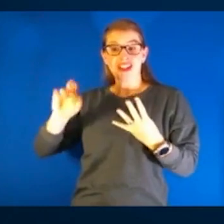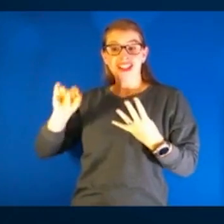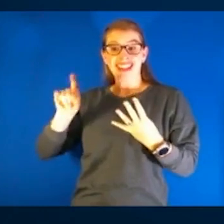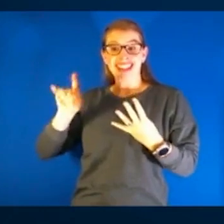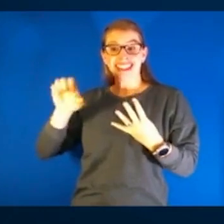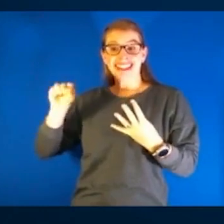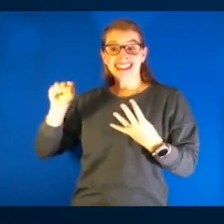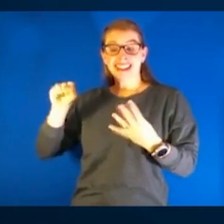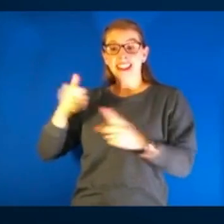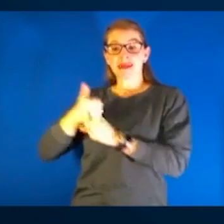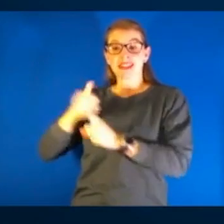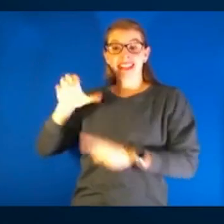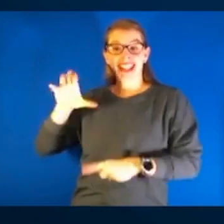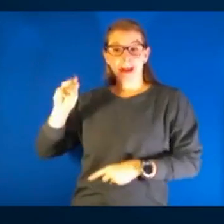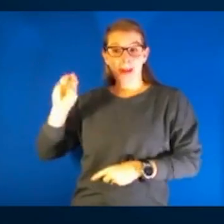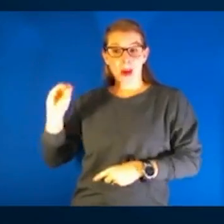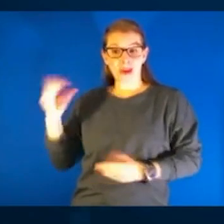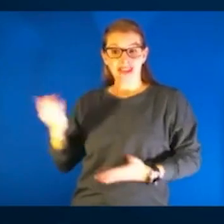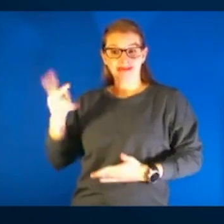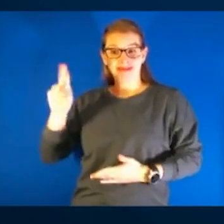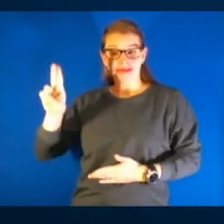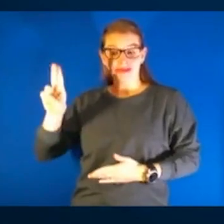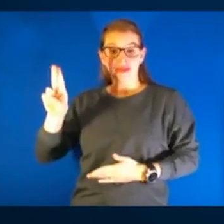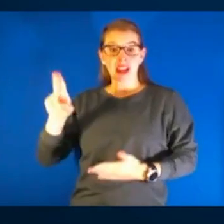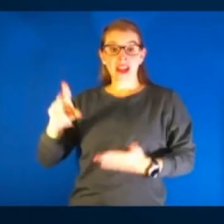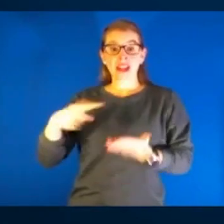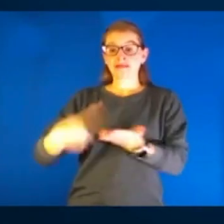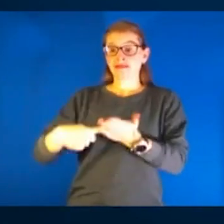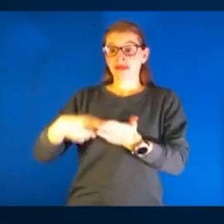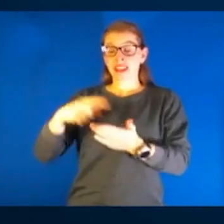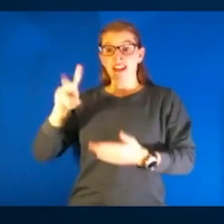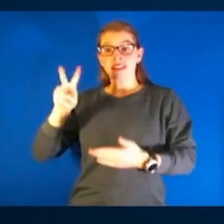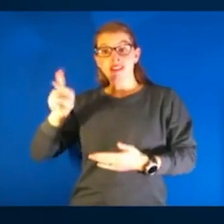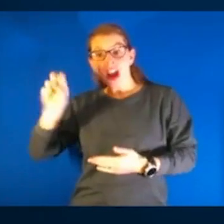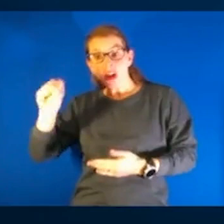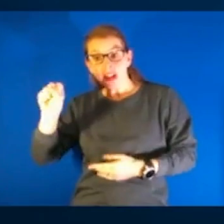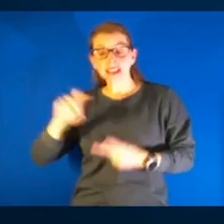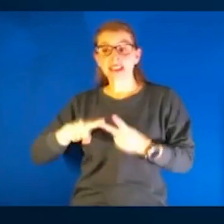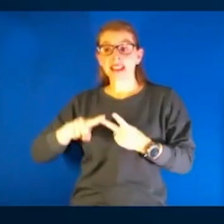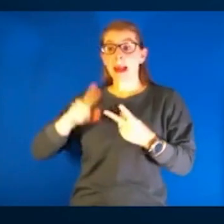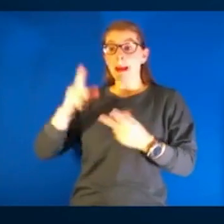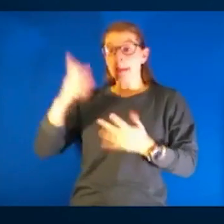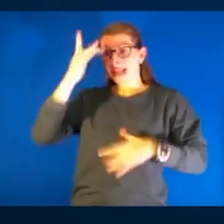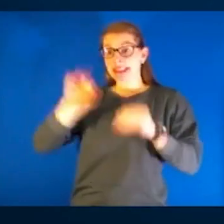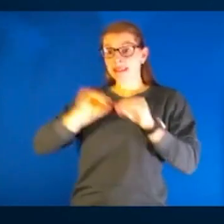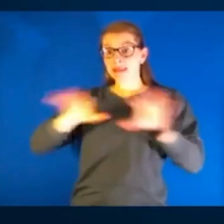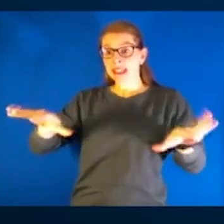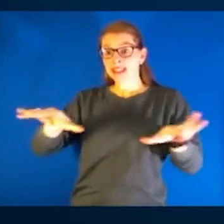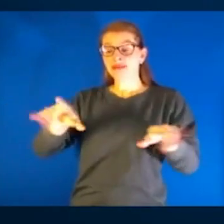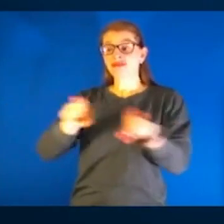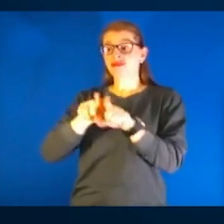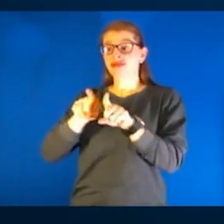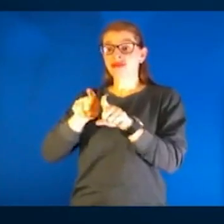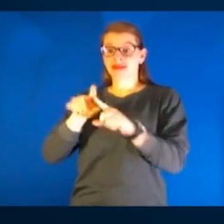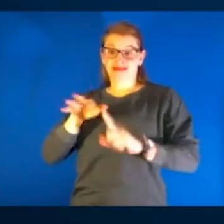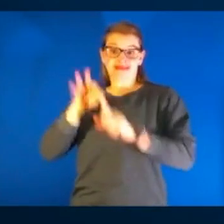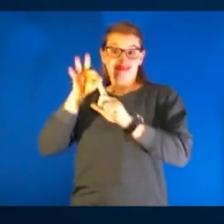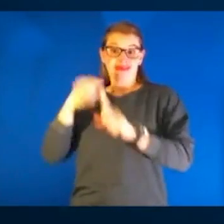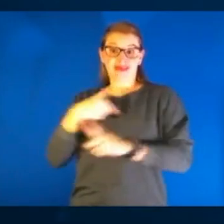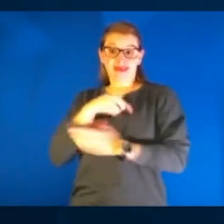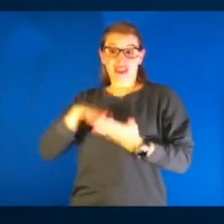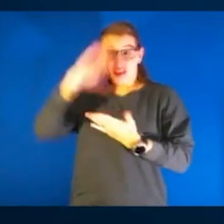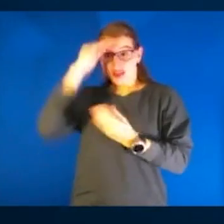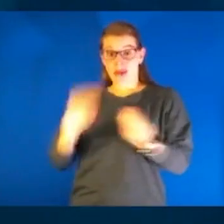group of people when it comes to talking about viruses and pandemics, especially as we are learning more and more about this new